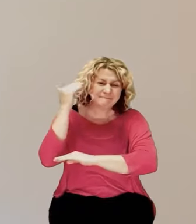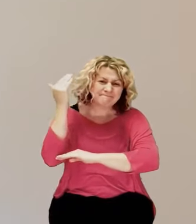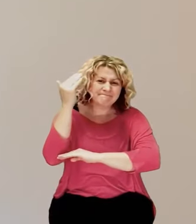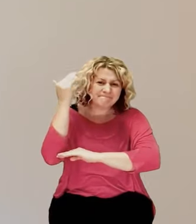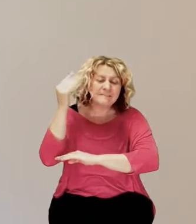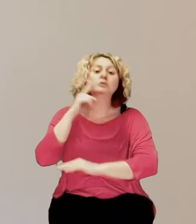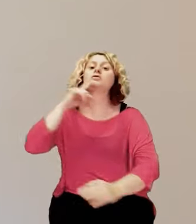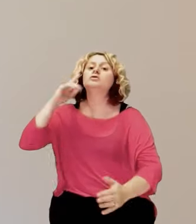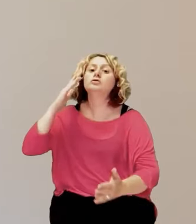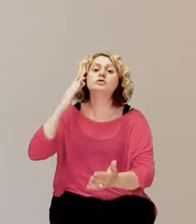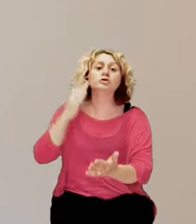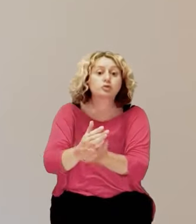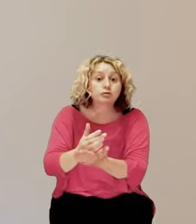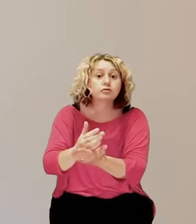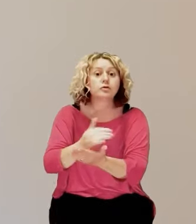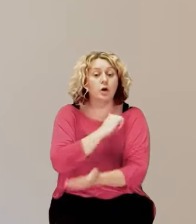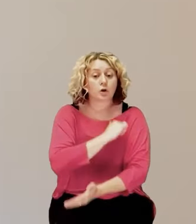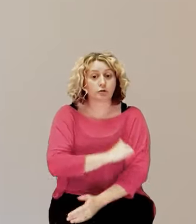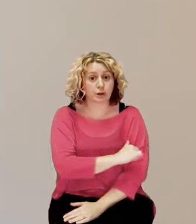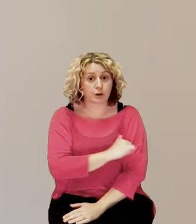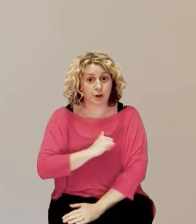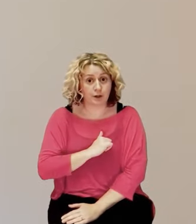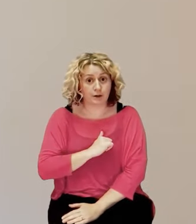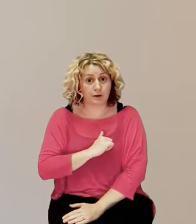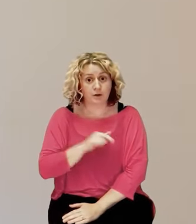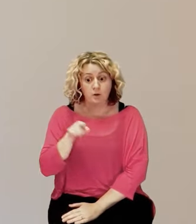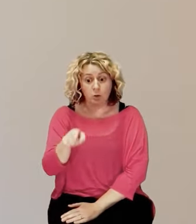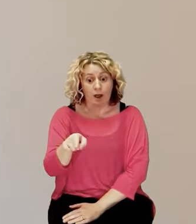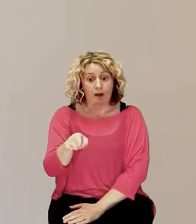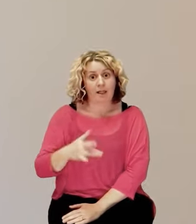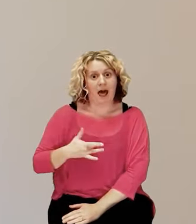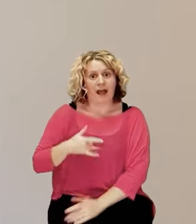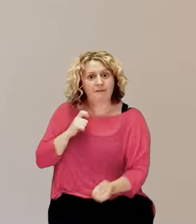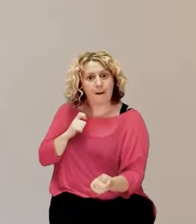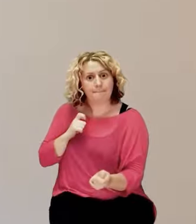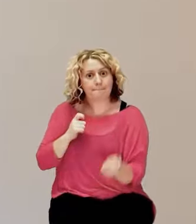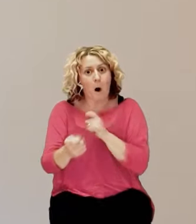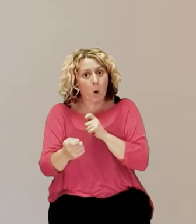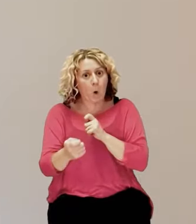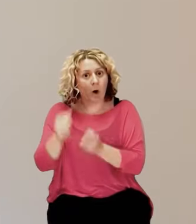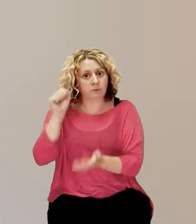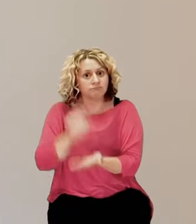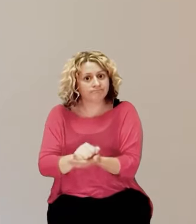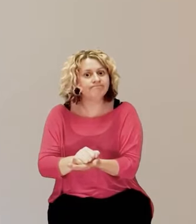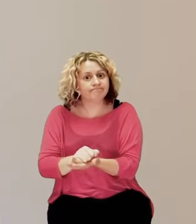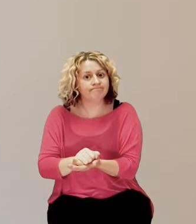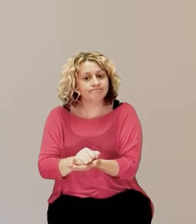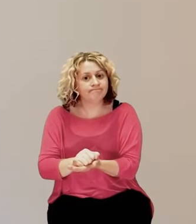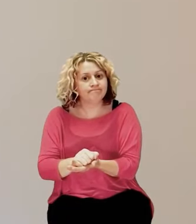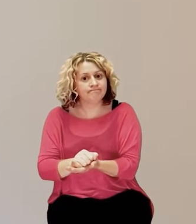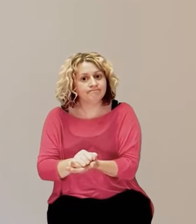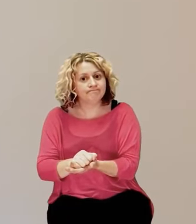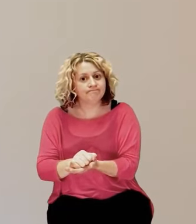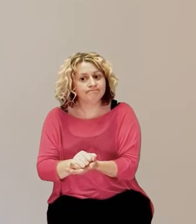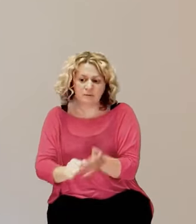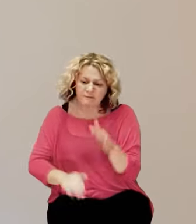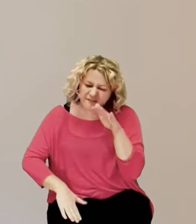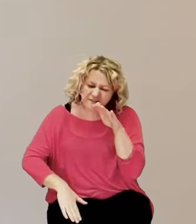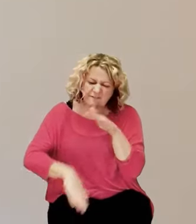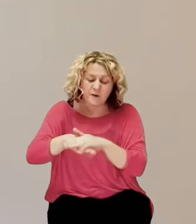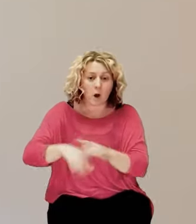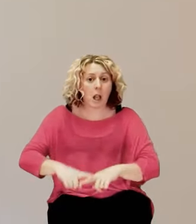of Christianity so that it changes lives properly, and to find the right people who he teaches that to